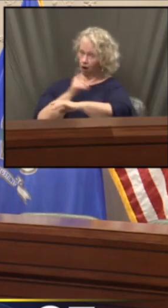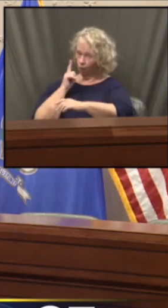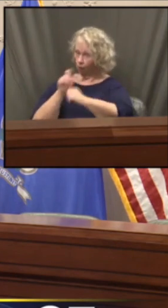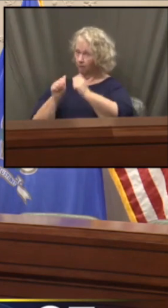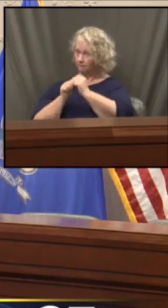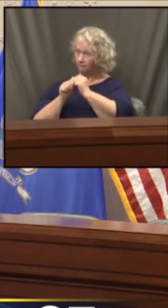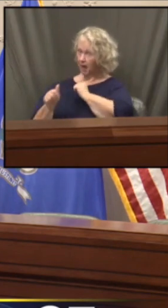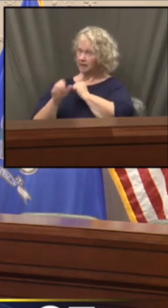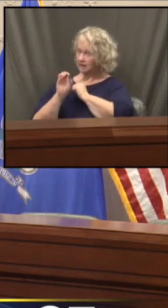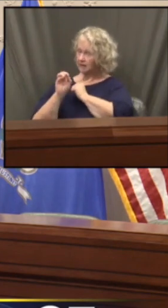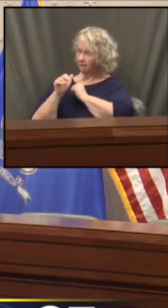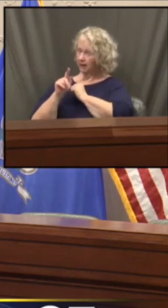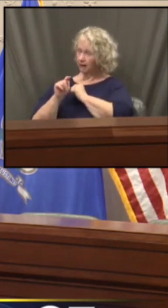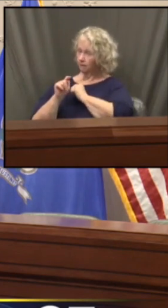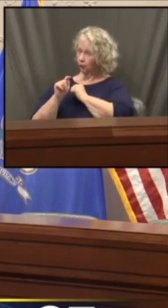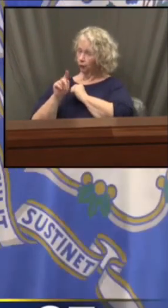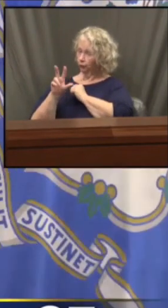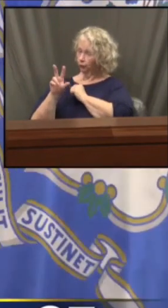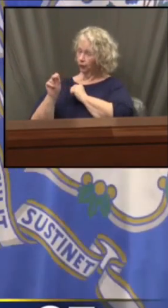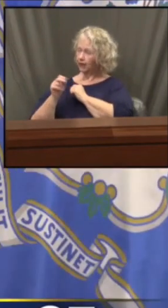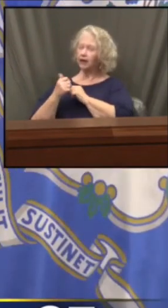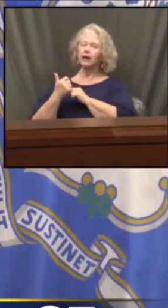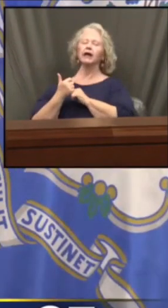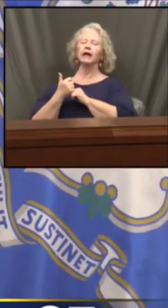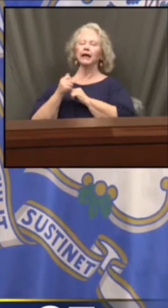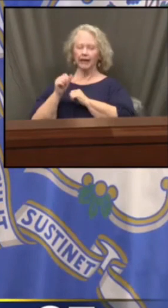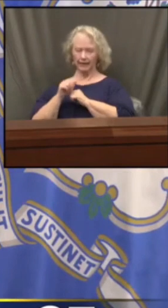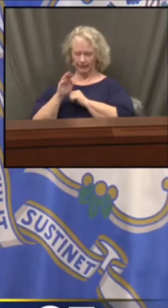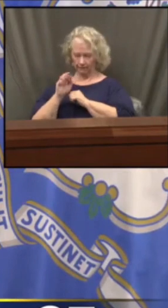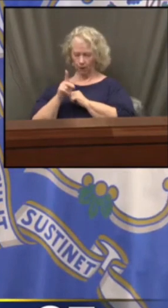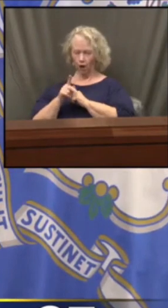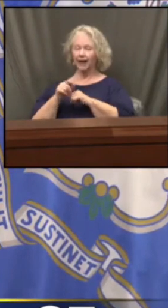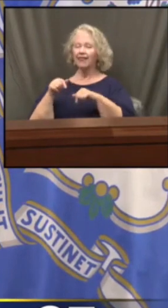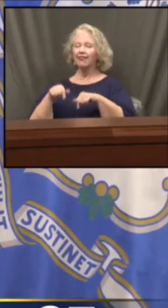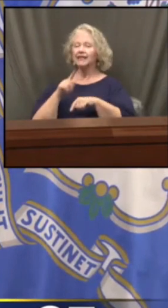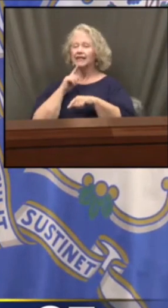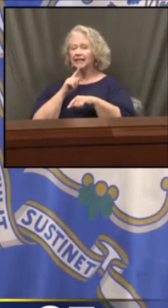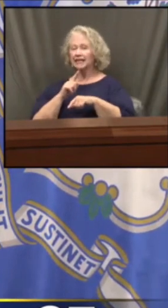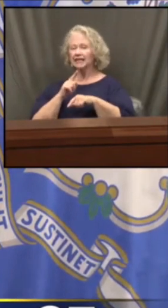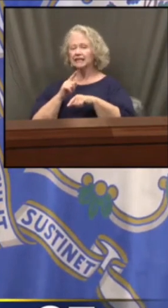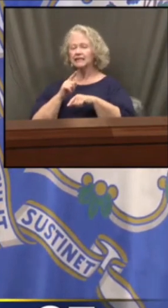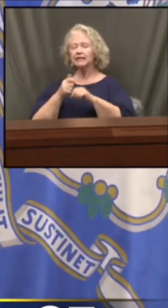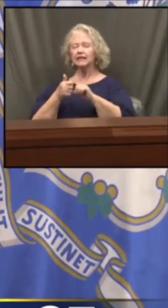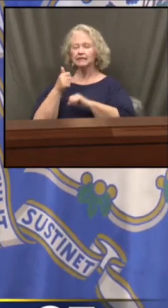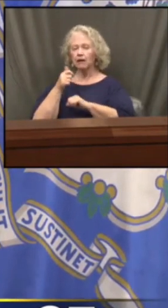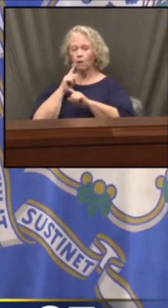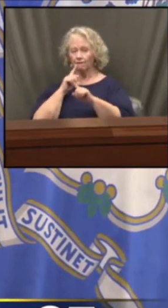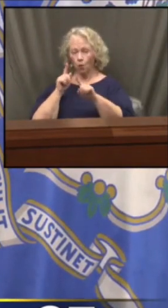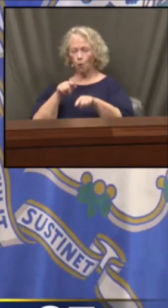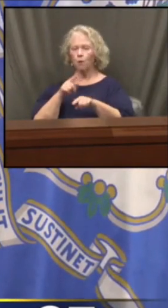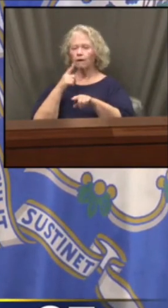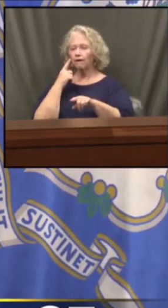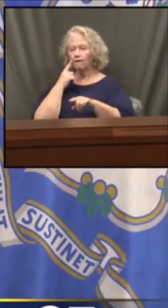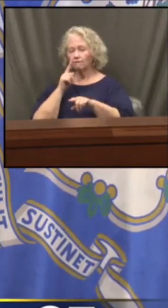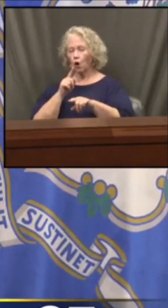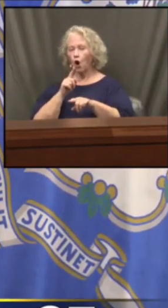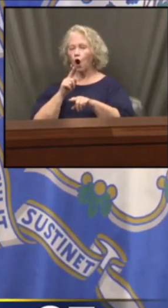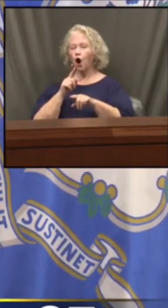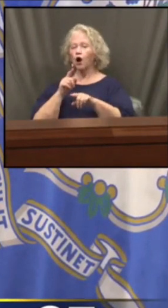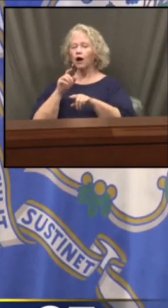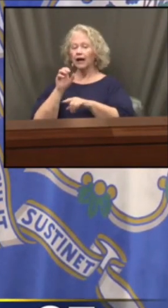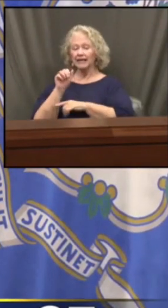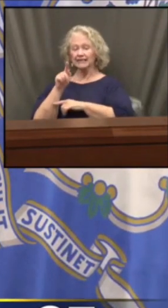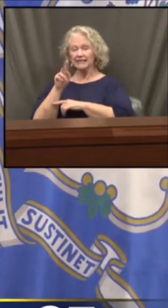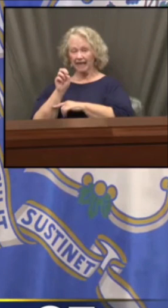30th? Yeah, this is, Mark, this is an executive order that has the mandate for state employees and teachers as